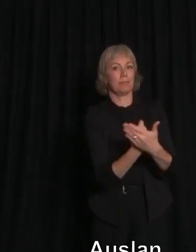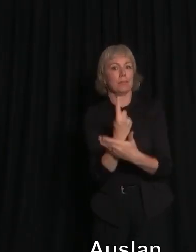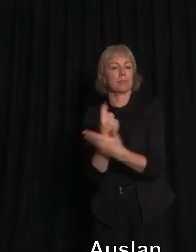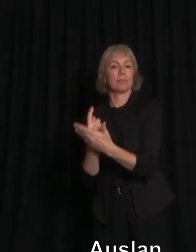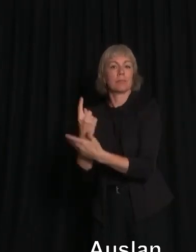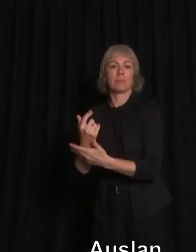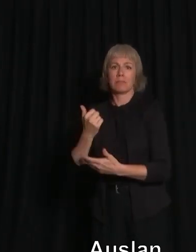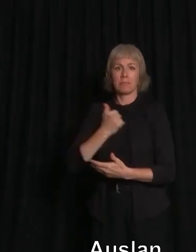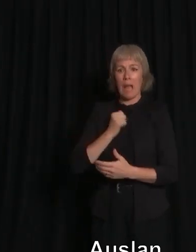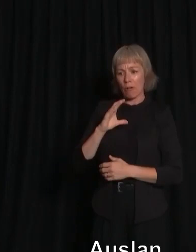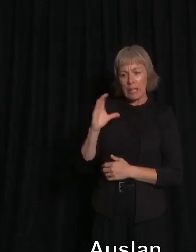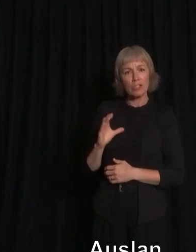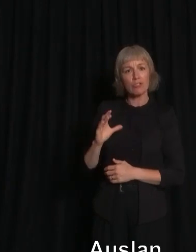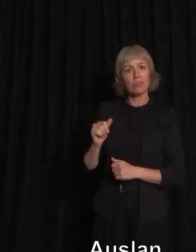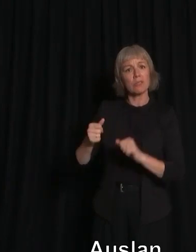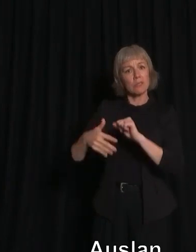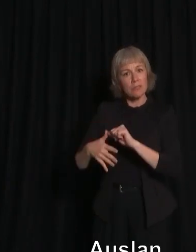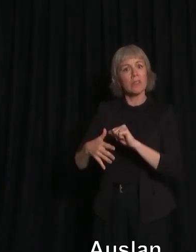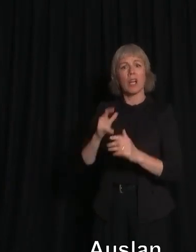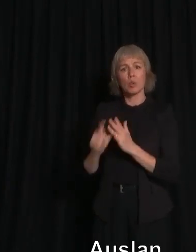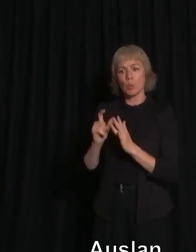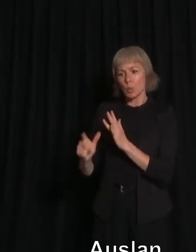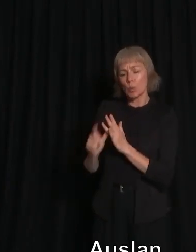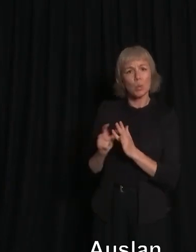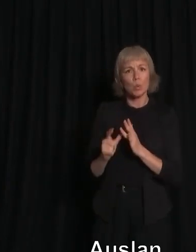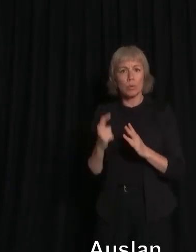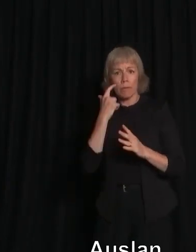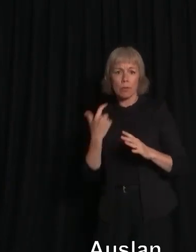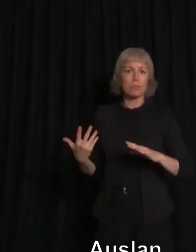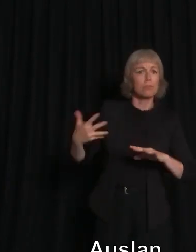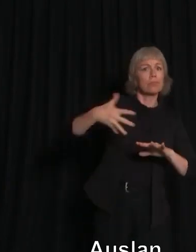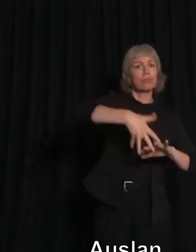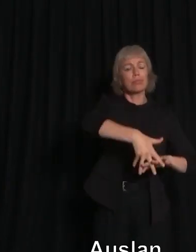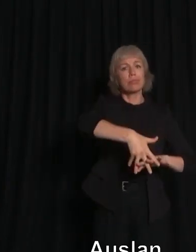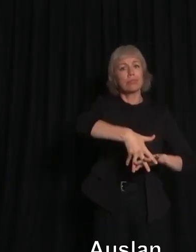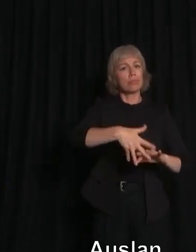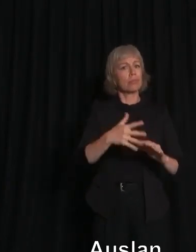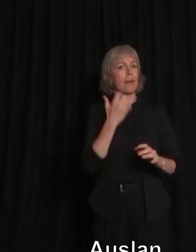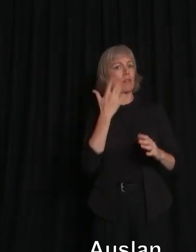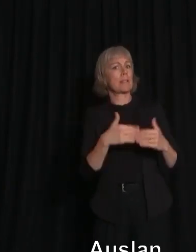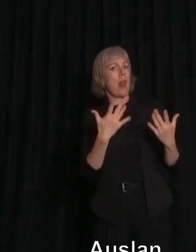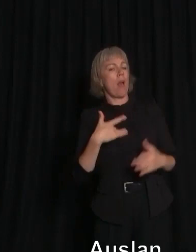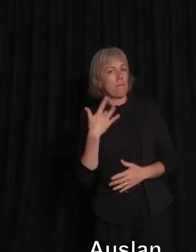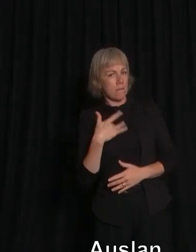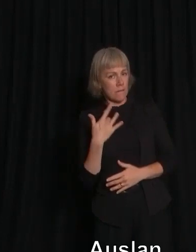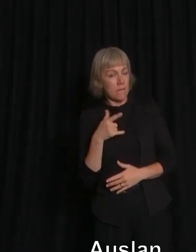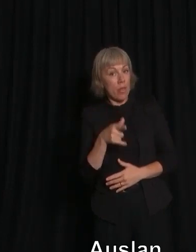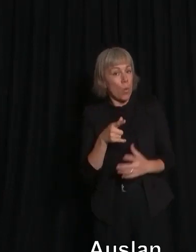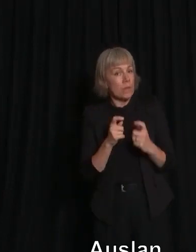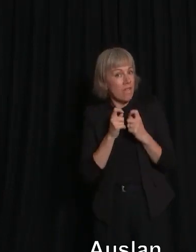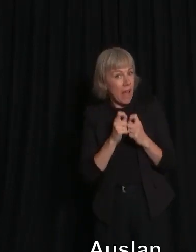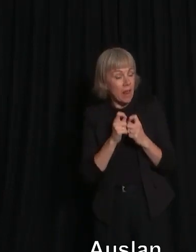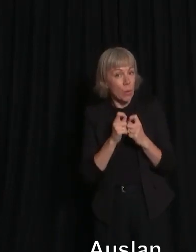that incorporated into everyday lives, and that's why it is essential for those values to